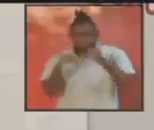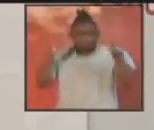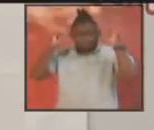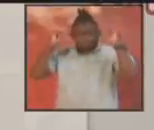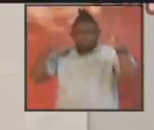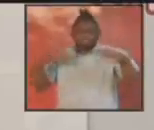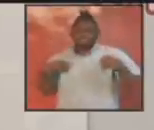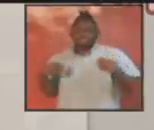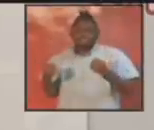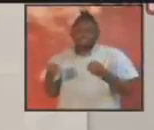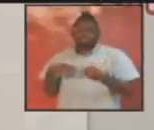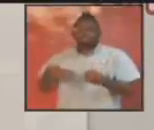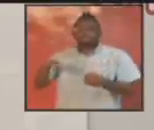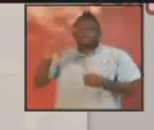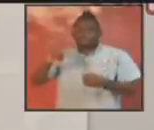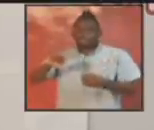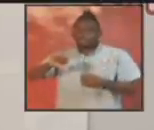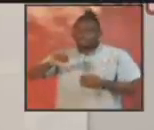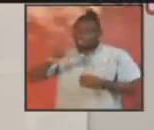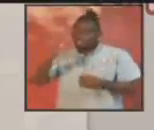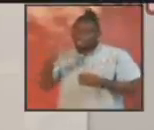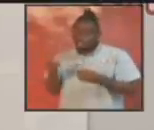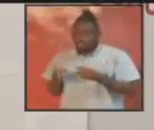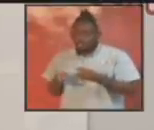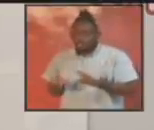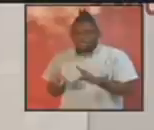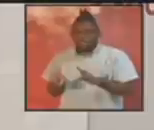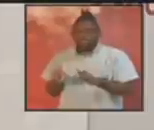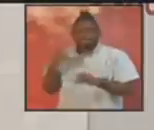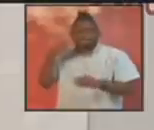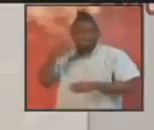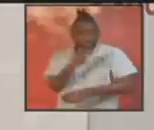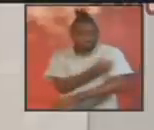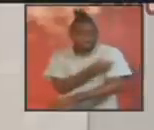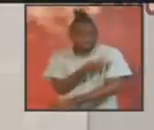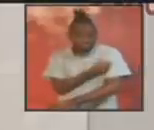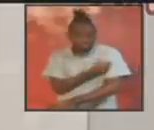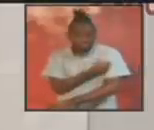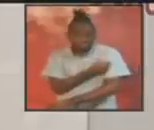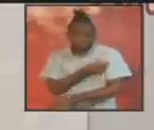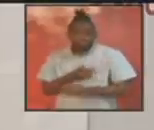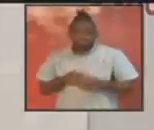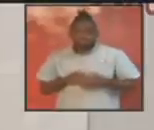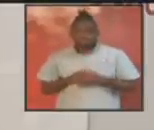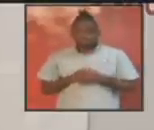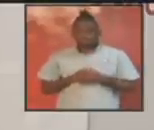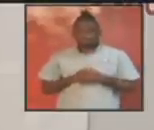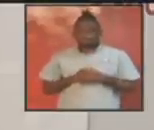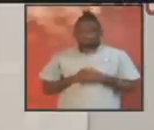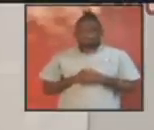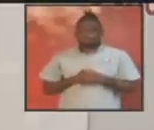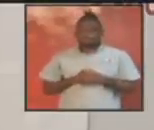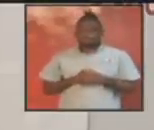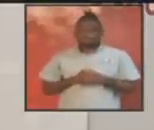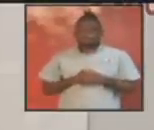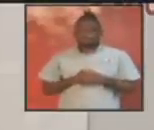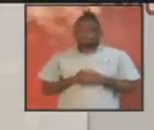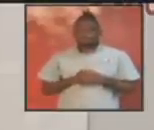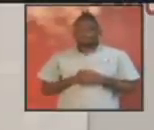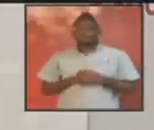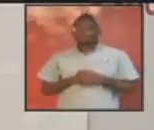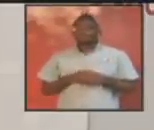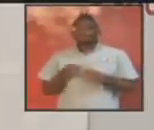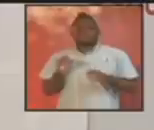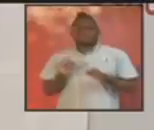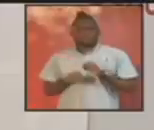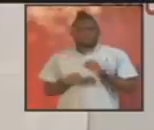to achieve its goals, guided by stated needs and parameters, as has been articulated by the